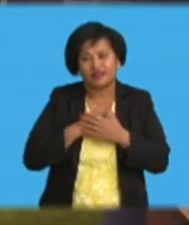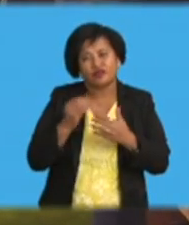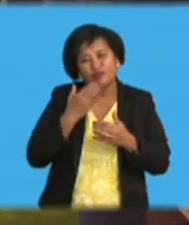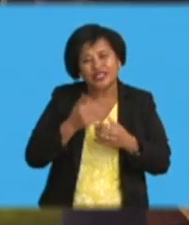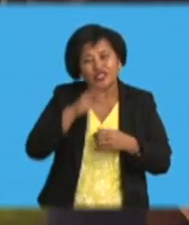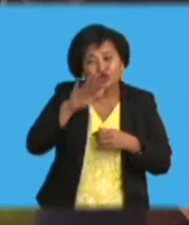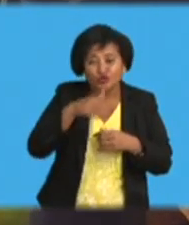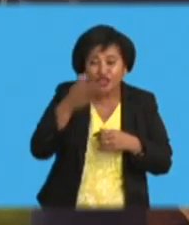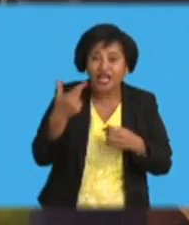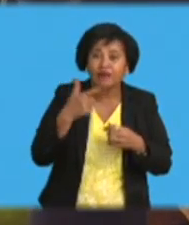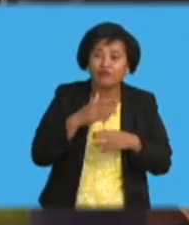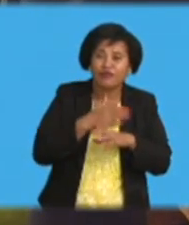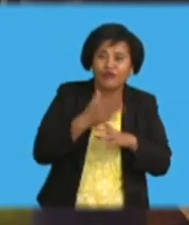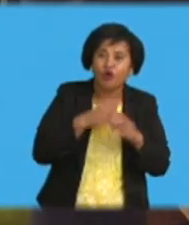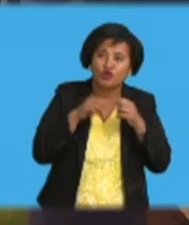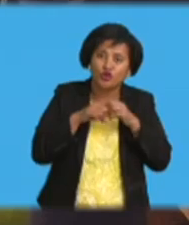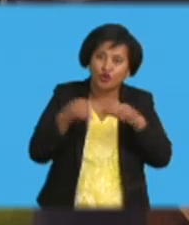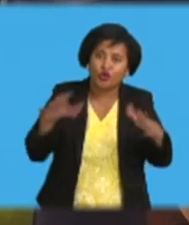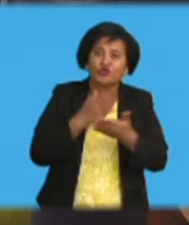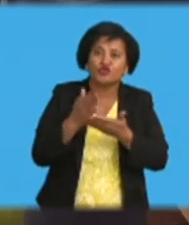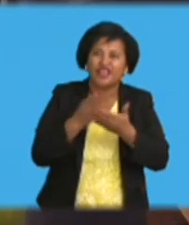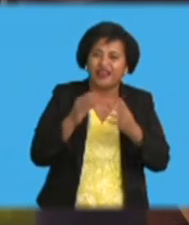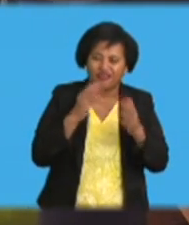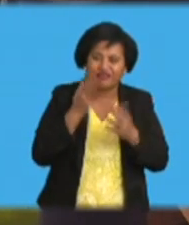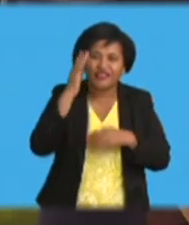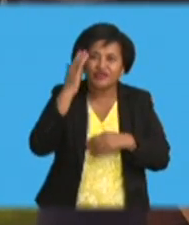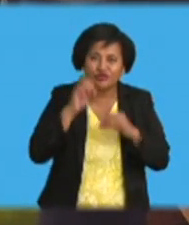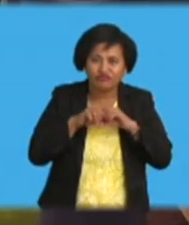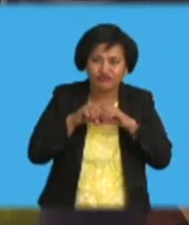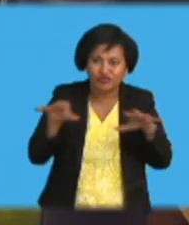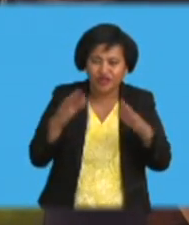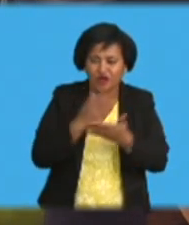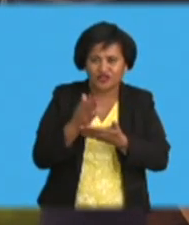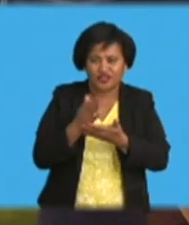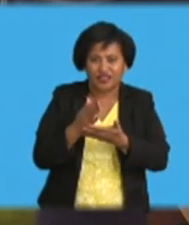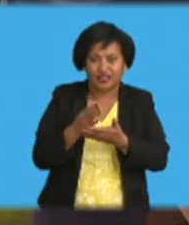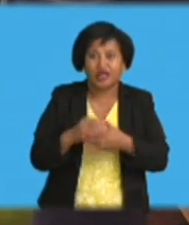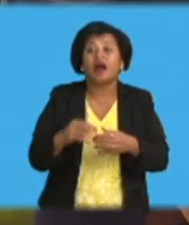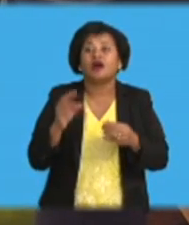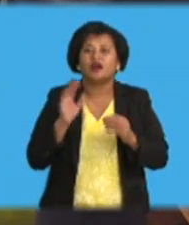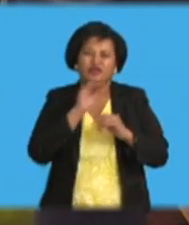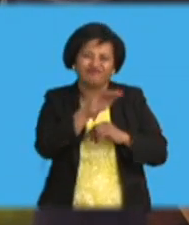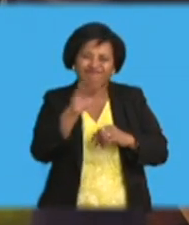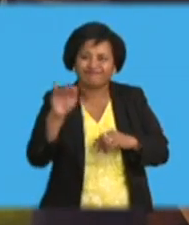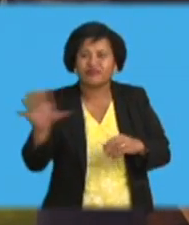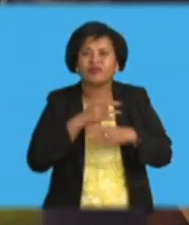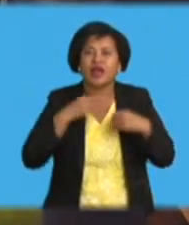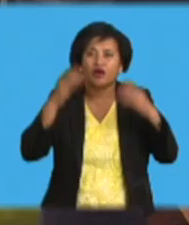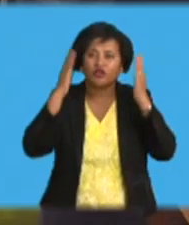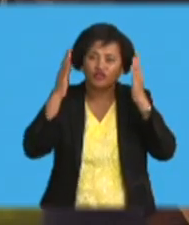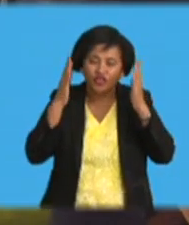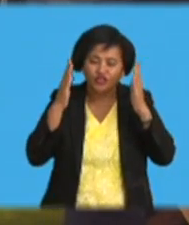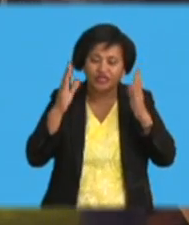reading before sharing. I urge our community leaders, our religious leaders and thought leaders to use their influence to raise public awareness on